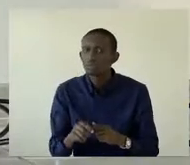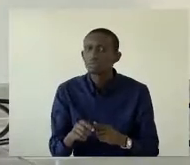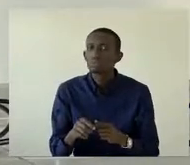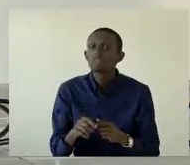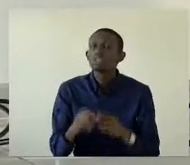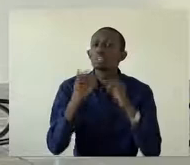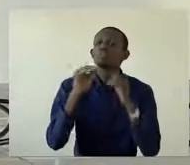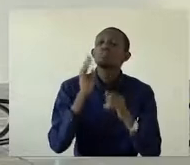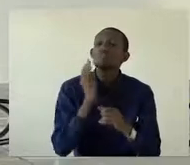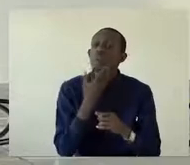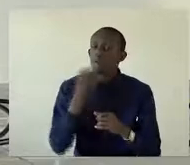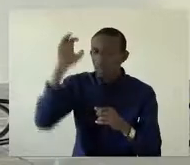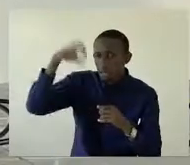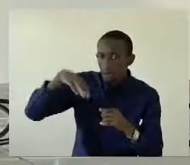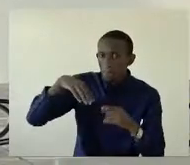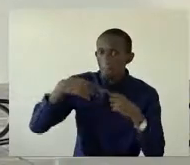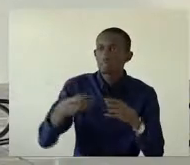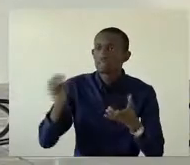back?